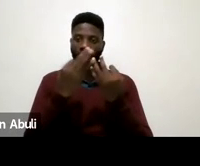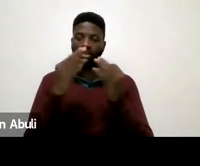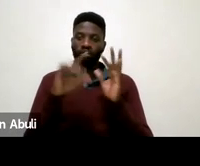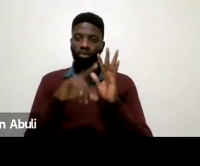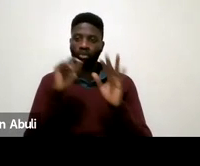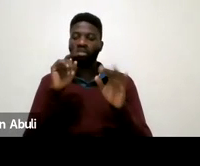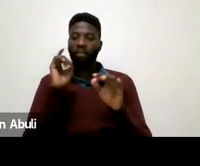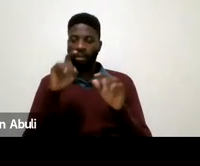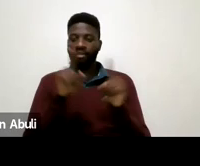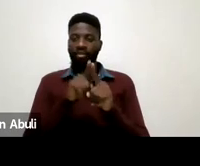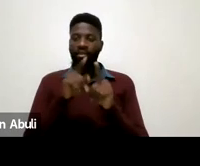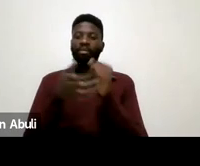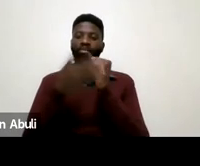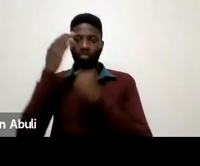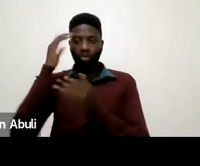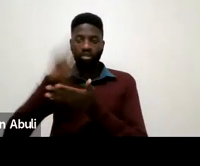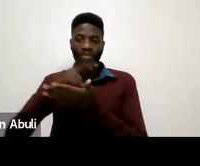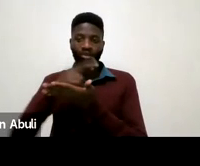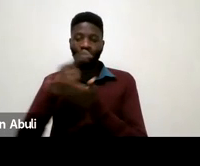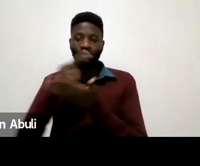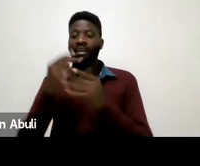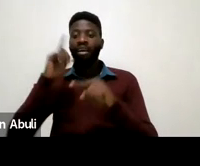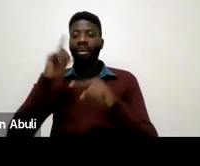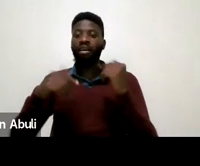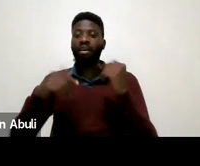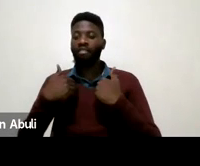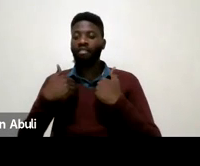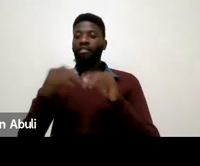You cannot have a family of 10 and you cannot provide for 2.